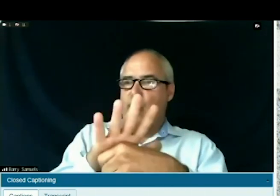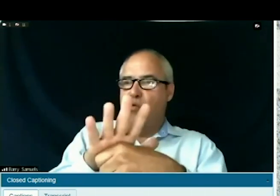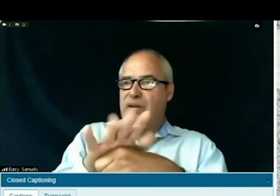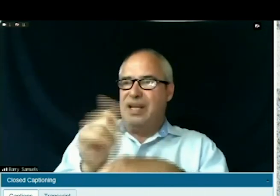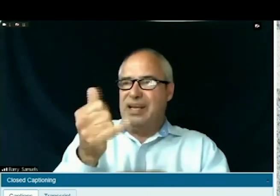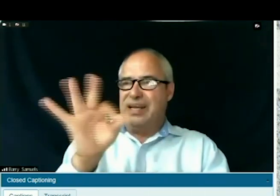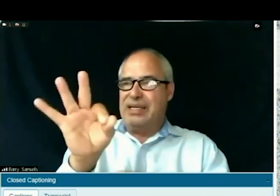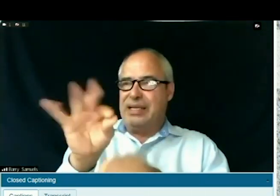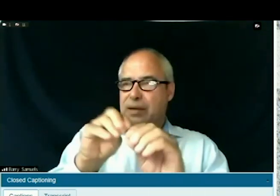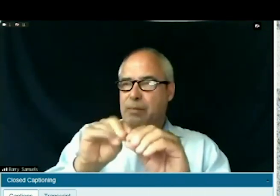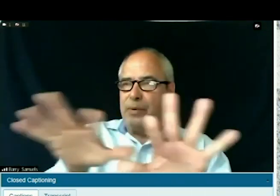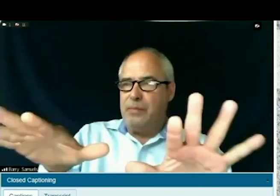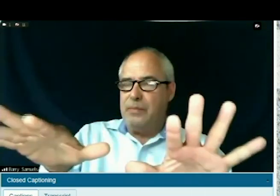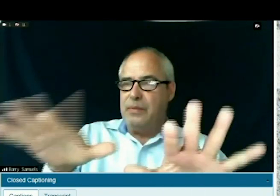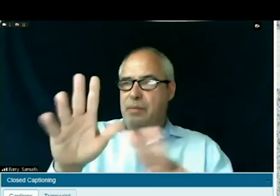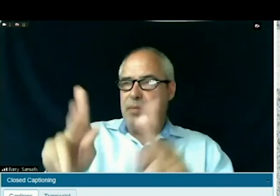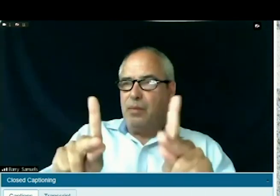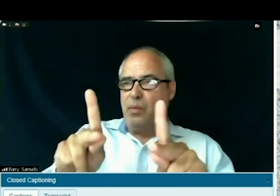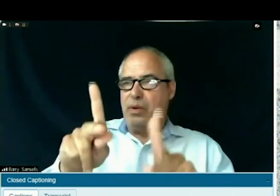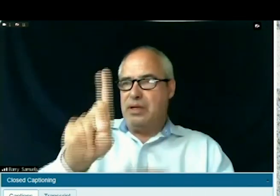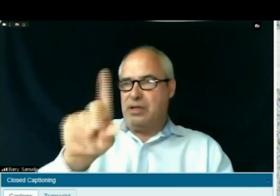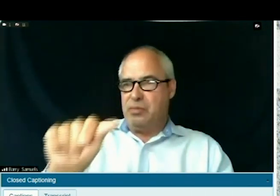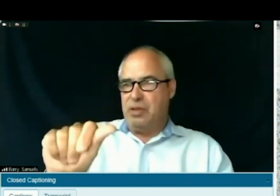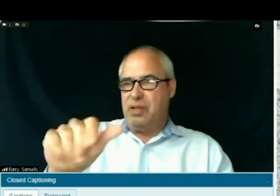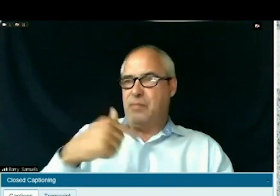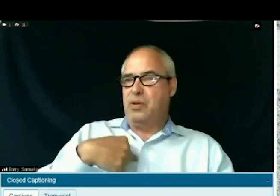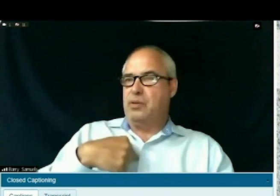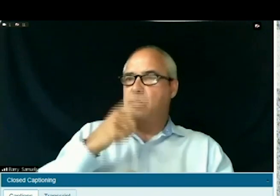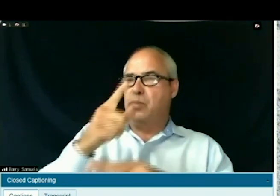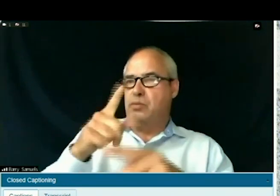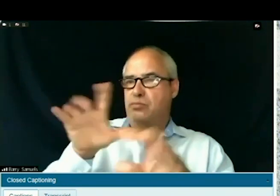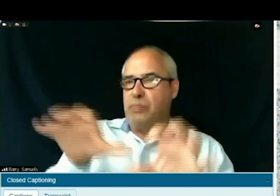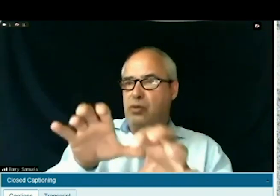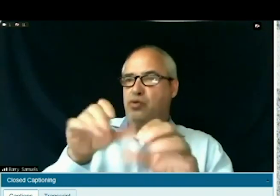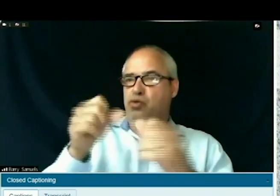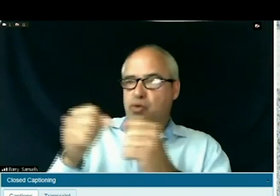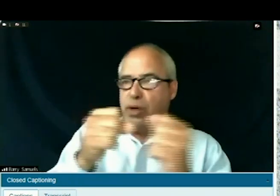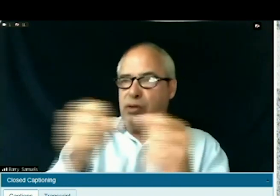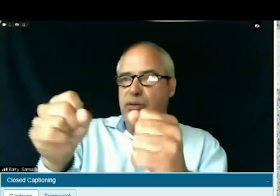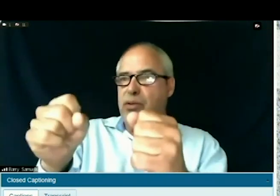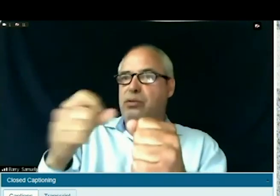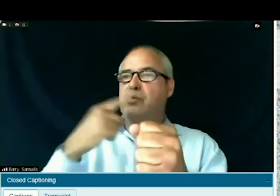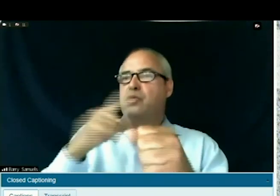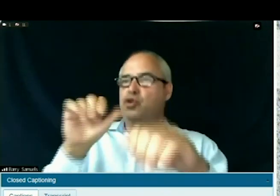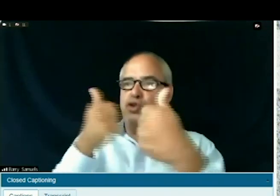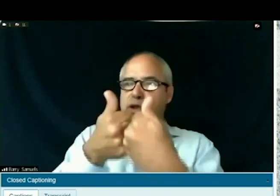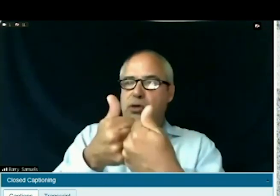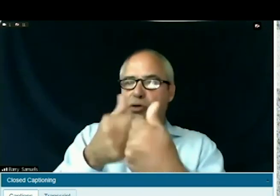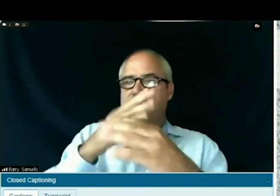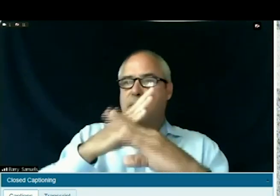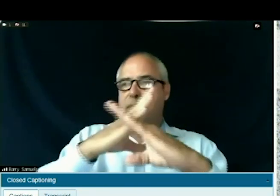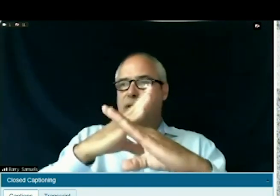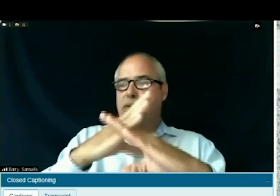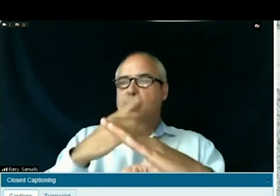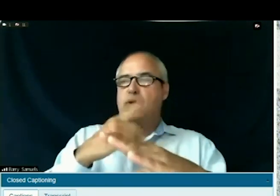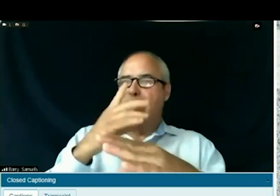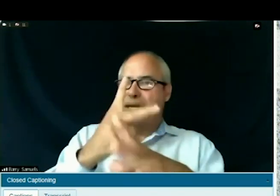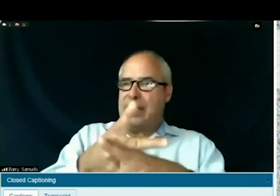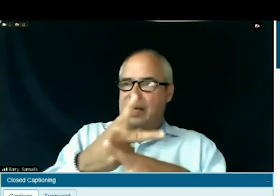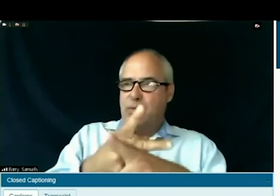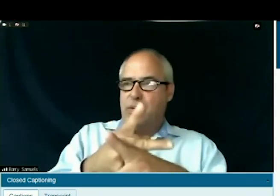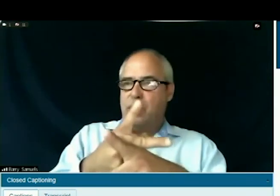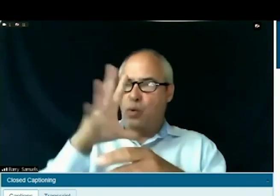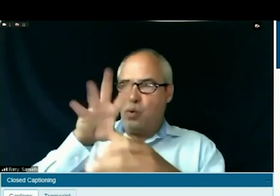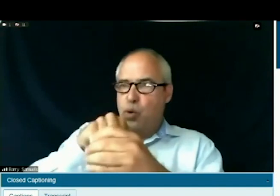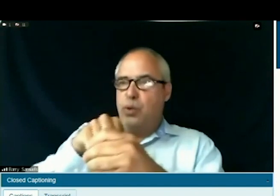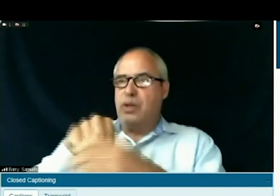people with disabilities and to discuss actionable strategies to address challenges and barriers to care, including vaccine